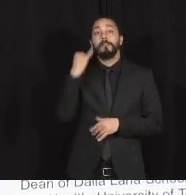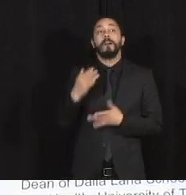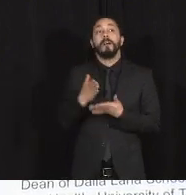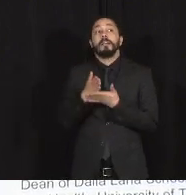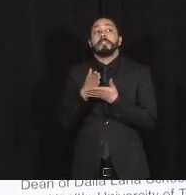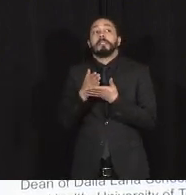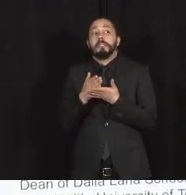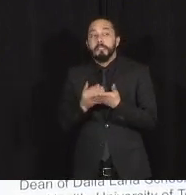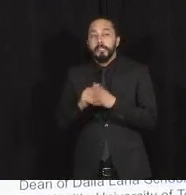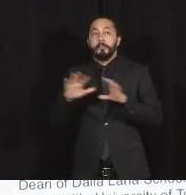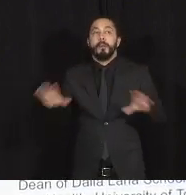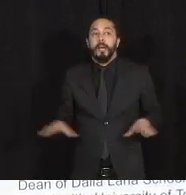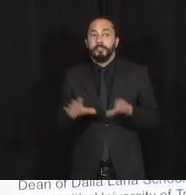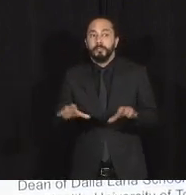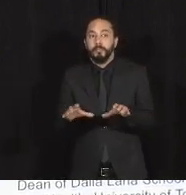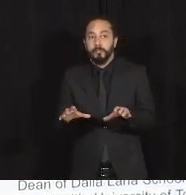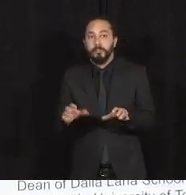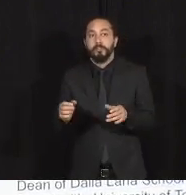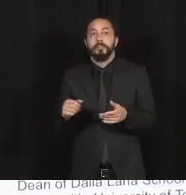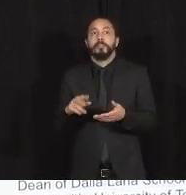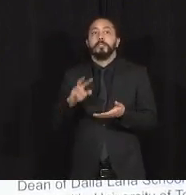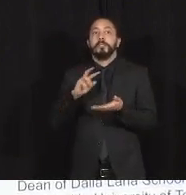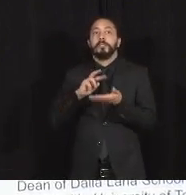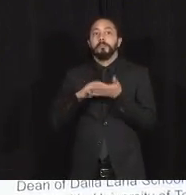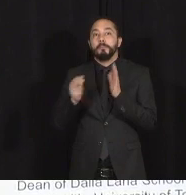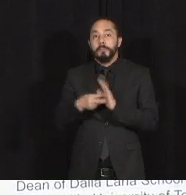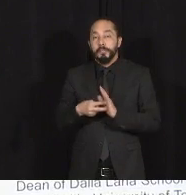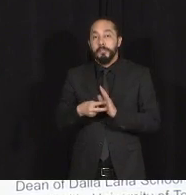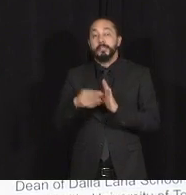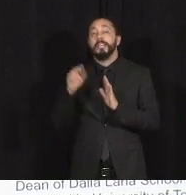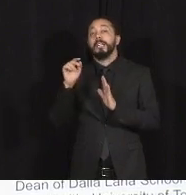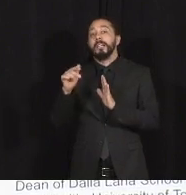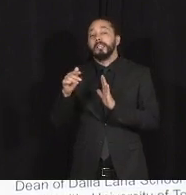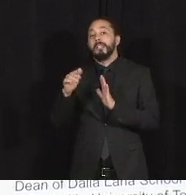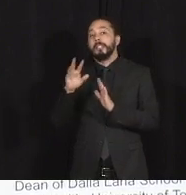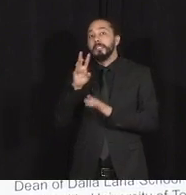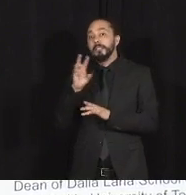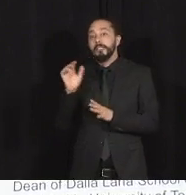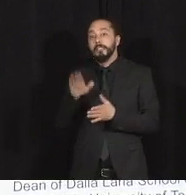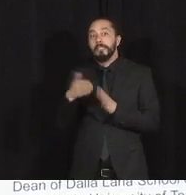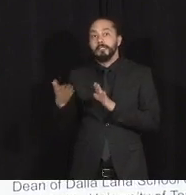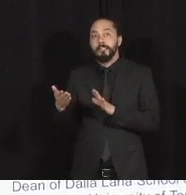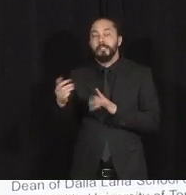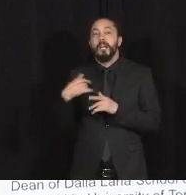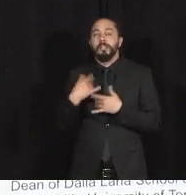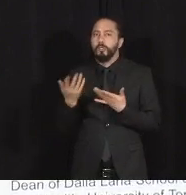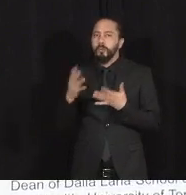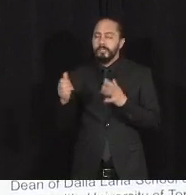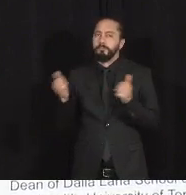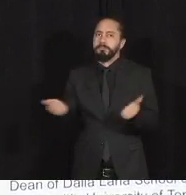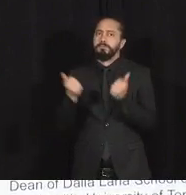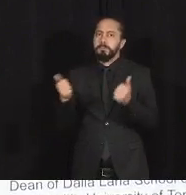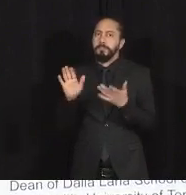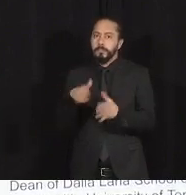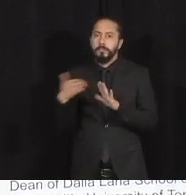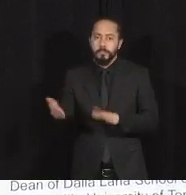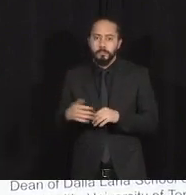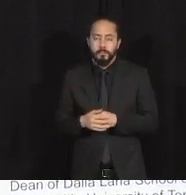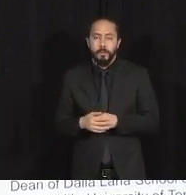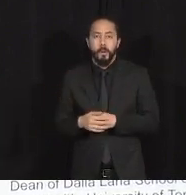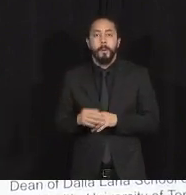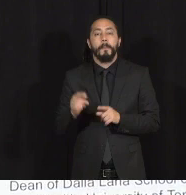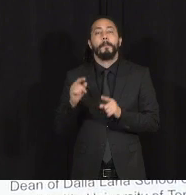1,600 deaths, so a substantial reduction in the number of deaths over the month of April. But were we to put in